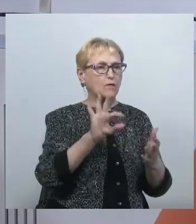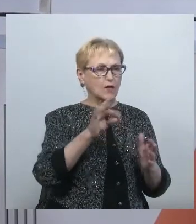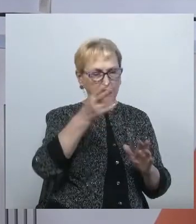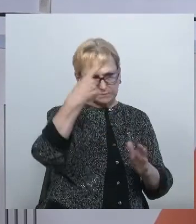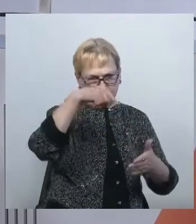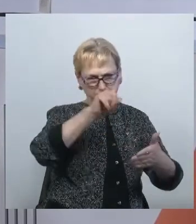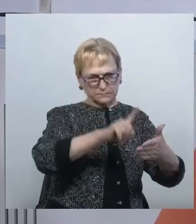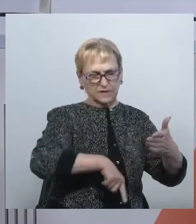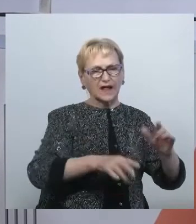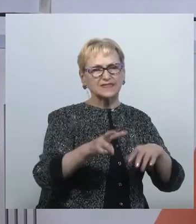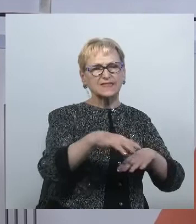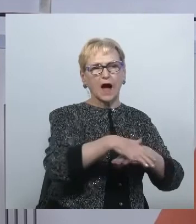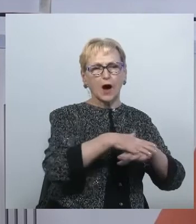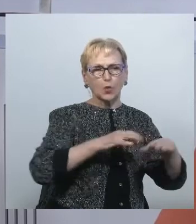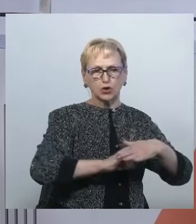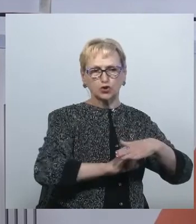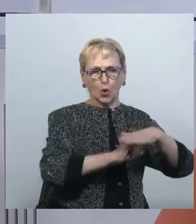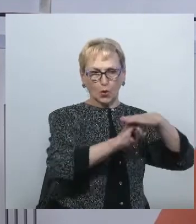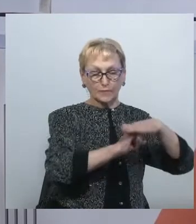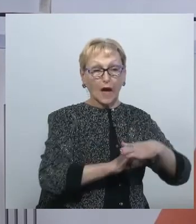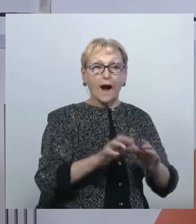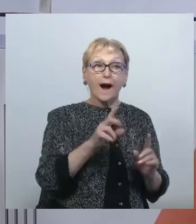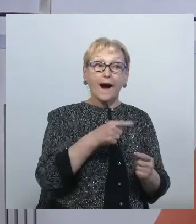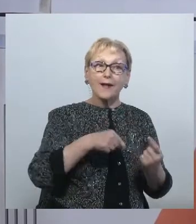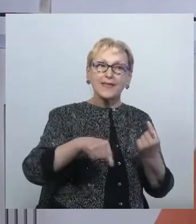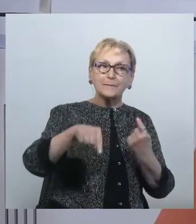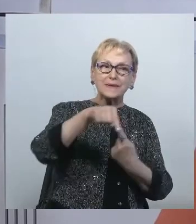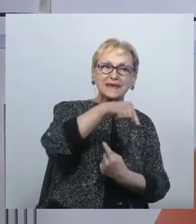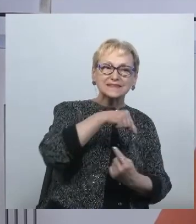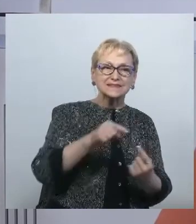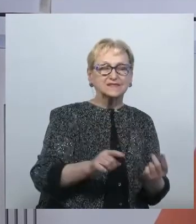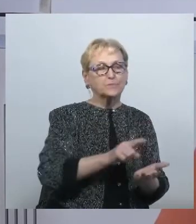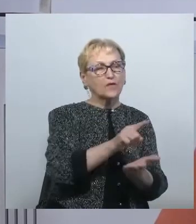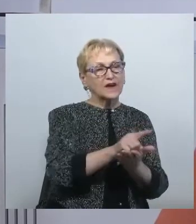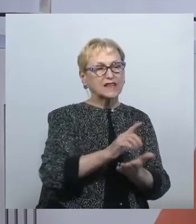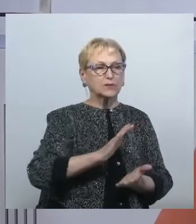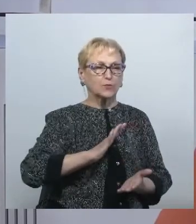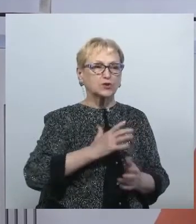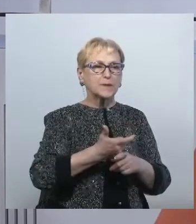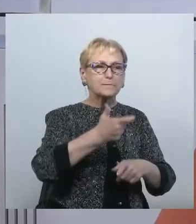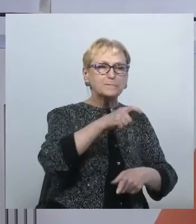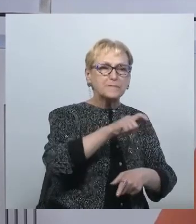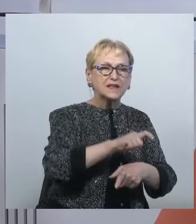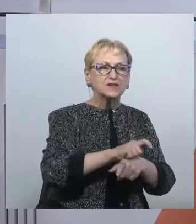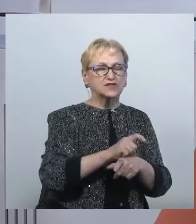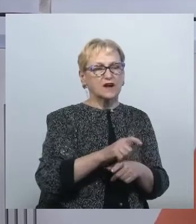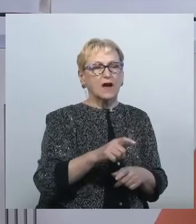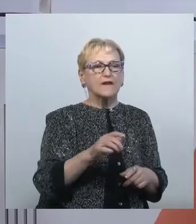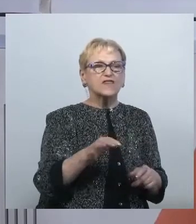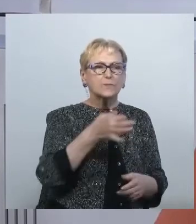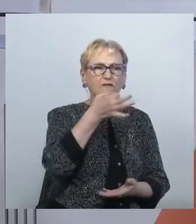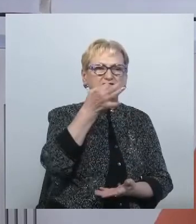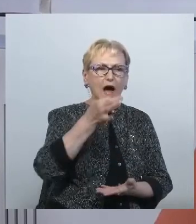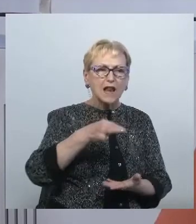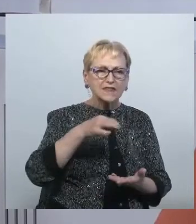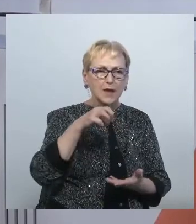on the audience, but business should be also more socially responsible and to be trying